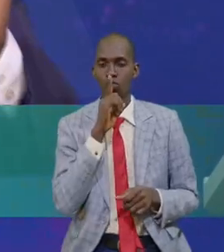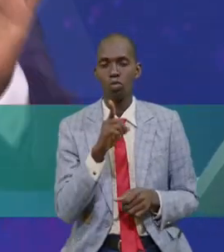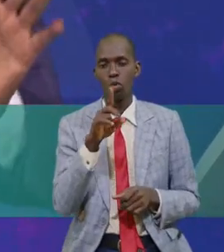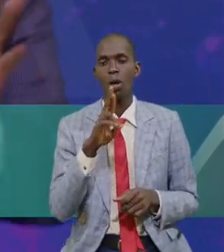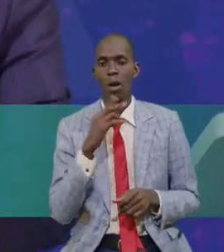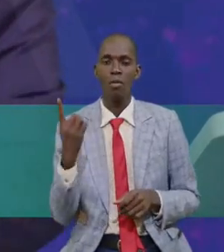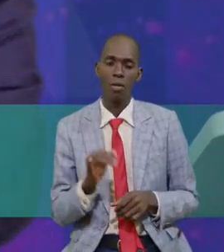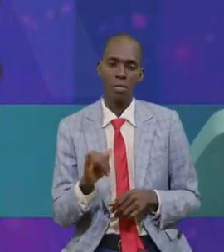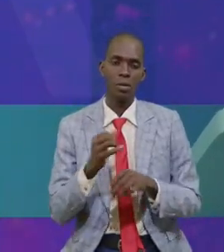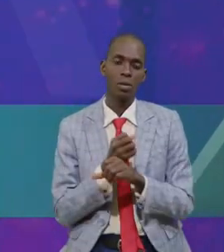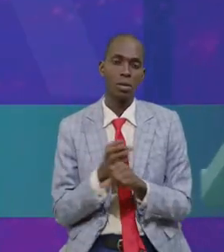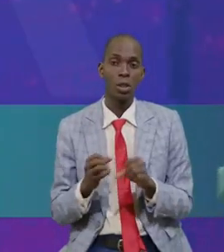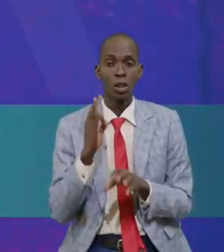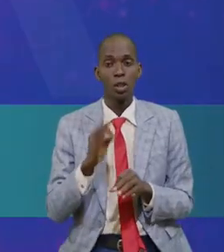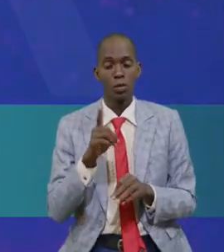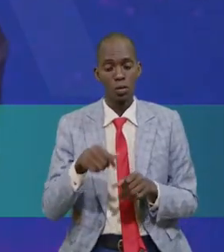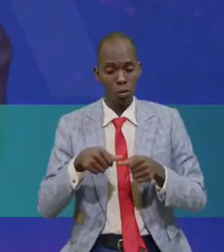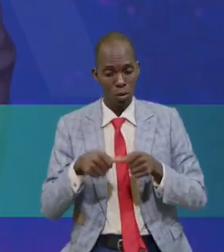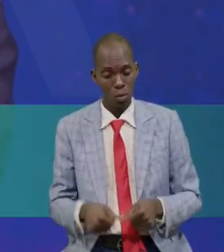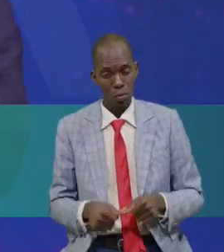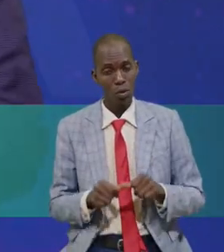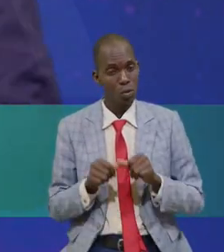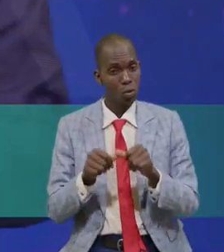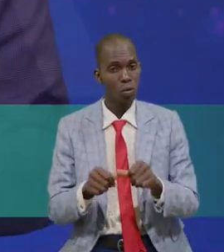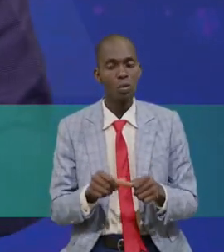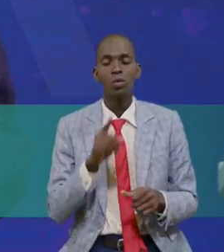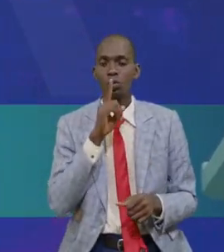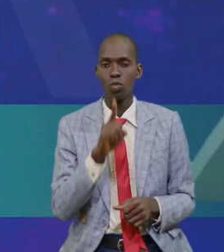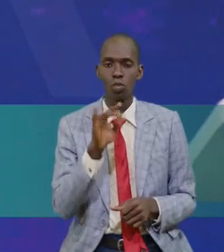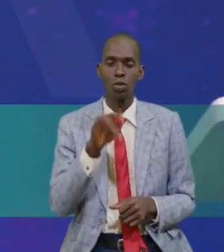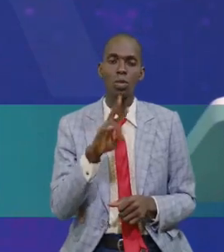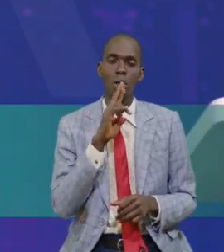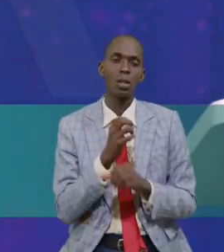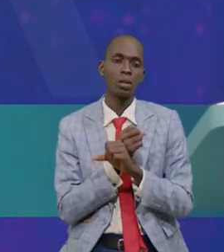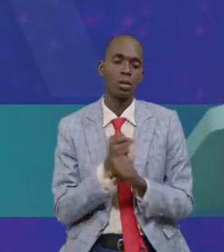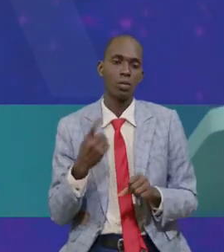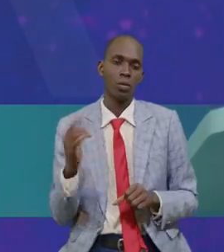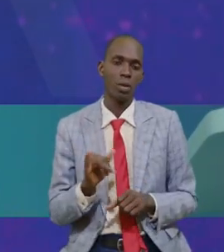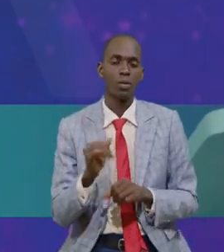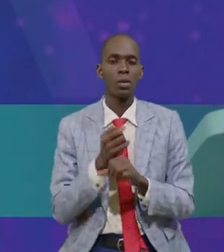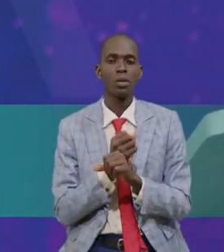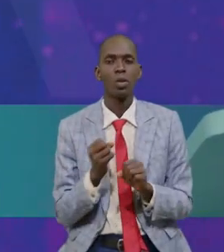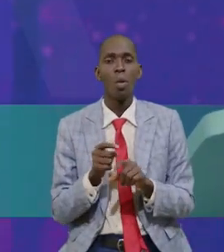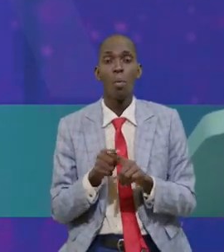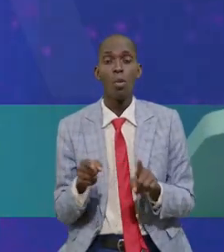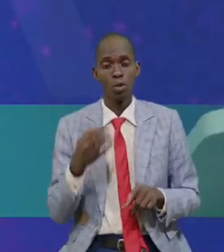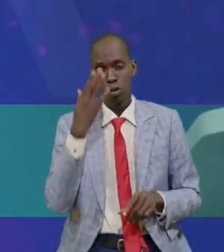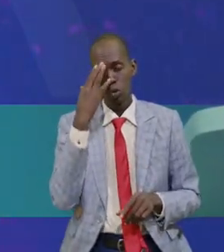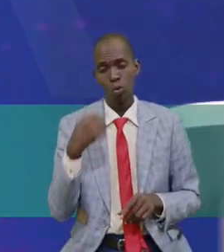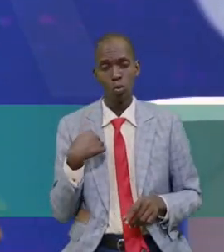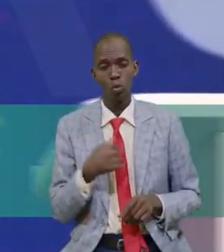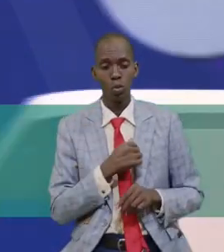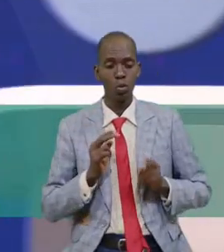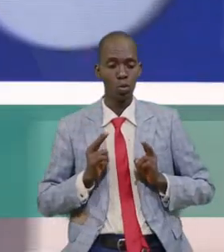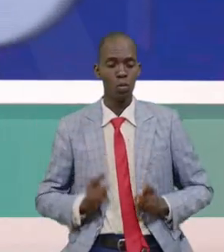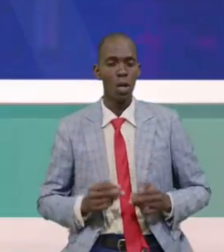you remain, you're saved, forever saved. But you know, we have our free will. A free will. And